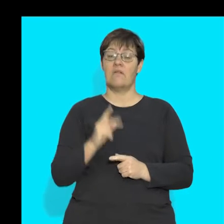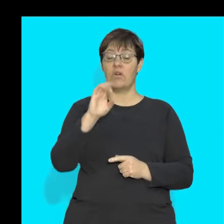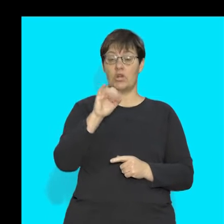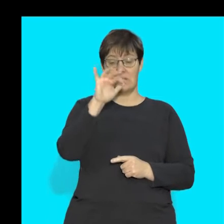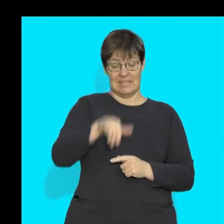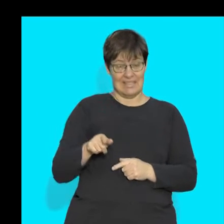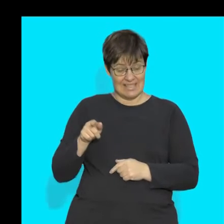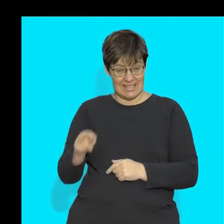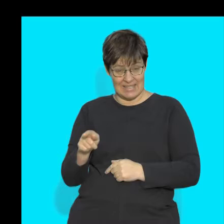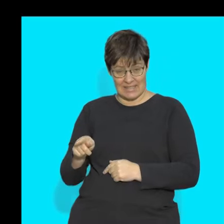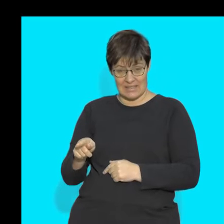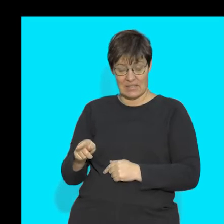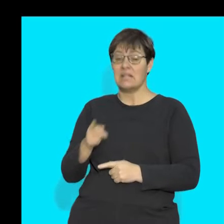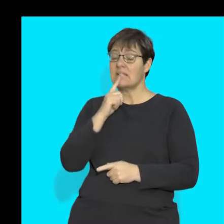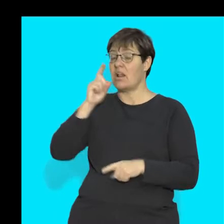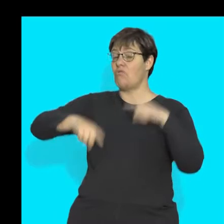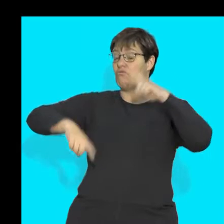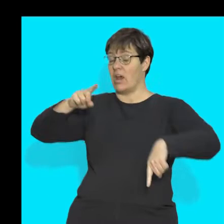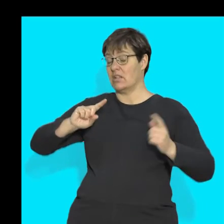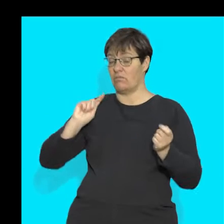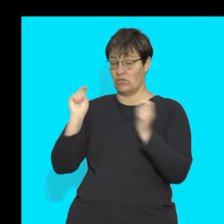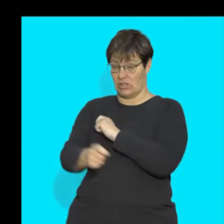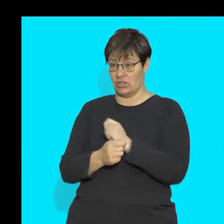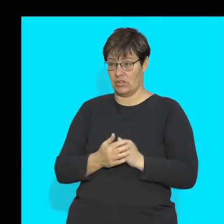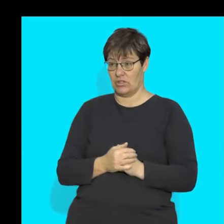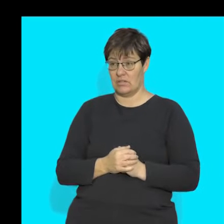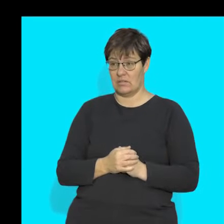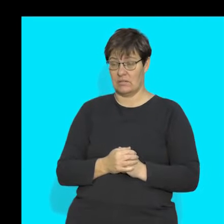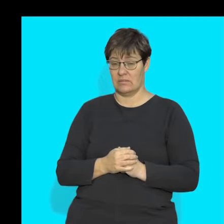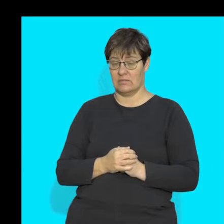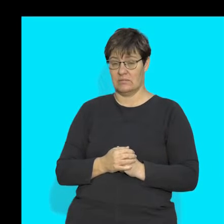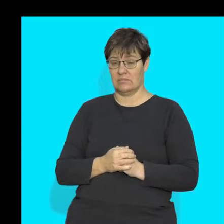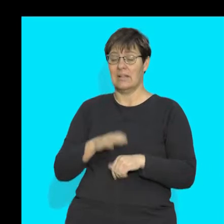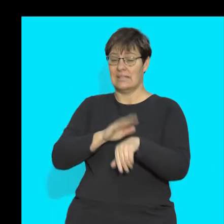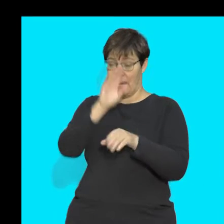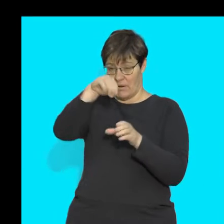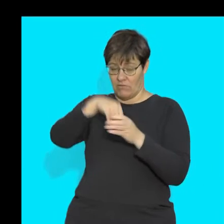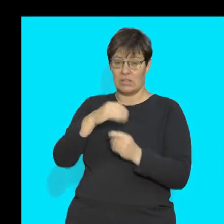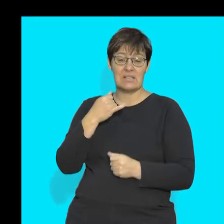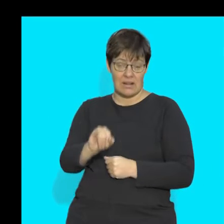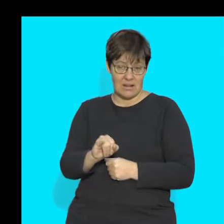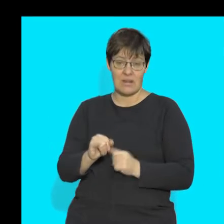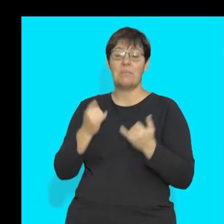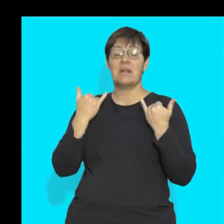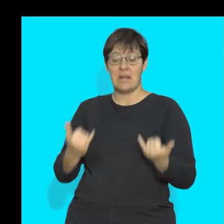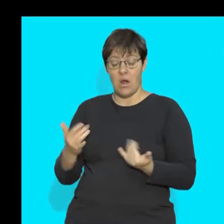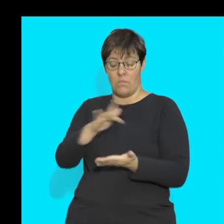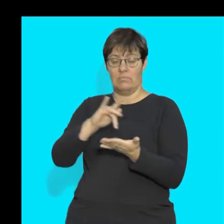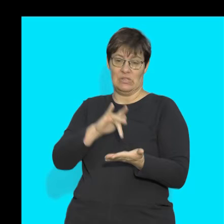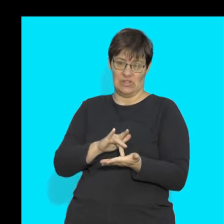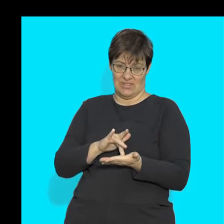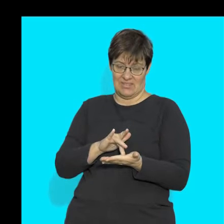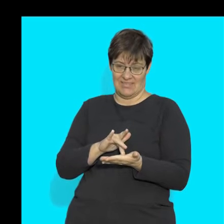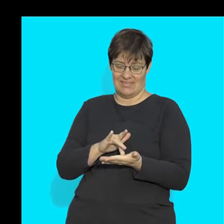Velocity, still rate of change. So we're still involved with time, but now it's